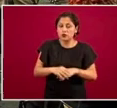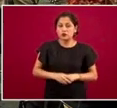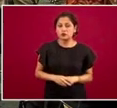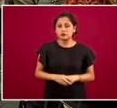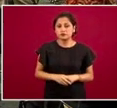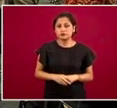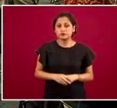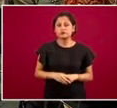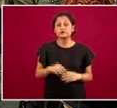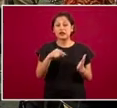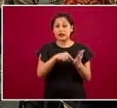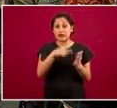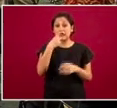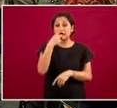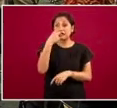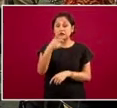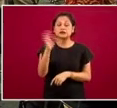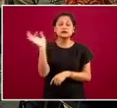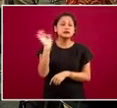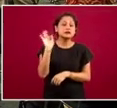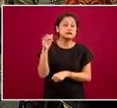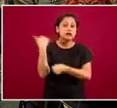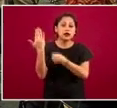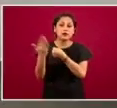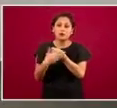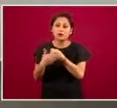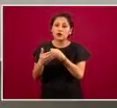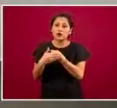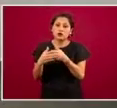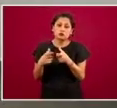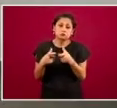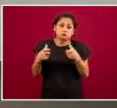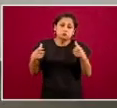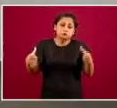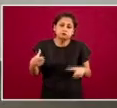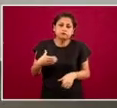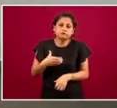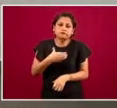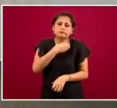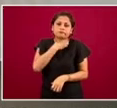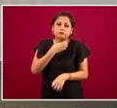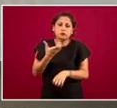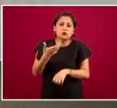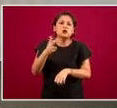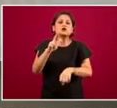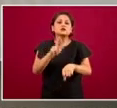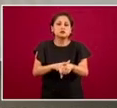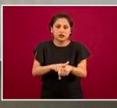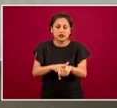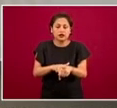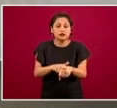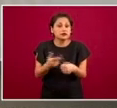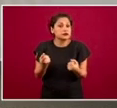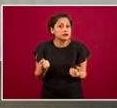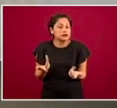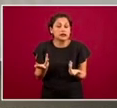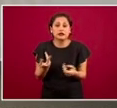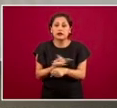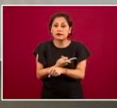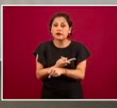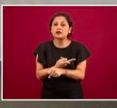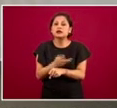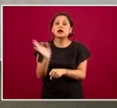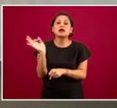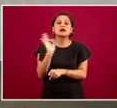in order to be properly prepared for dealing with the increased amount of patients overall and